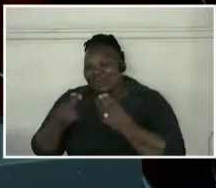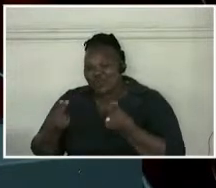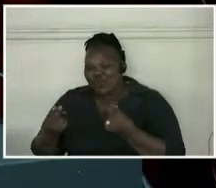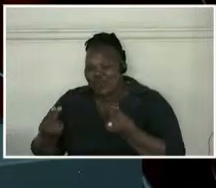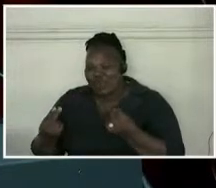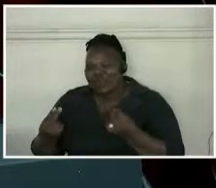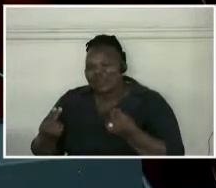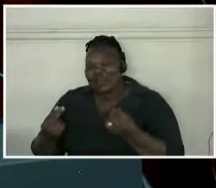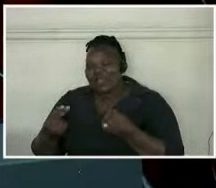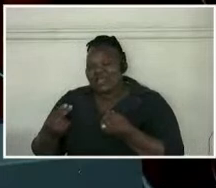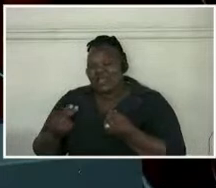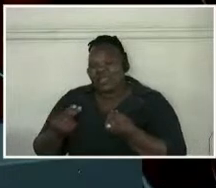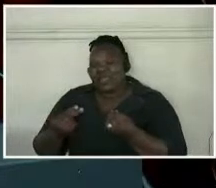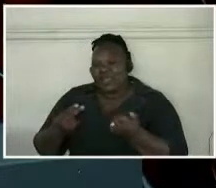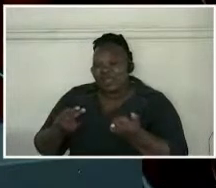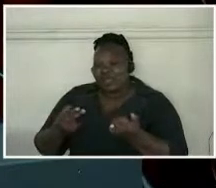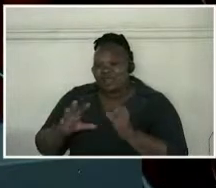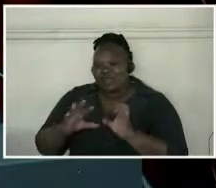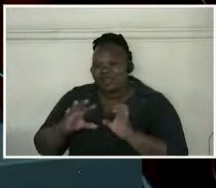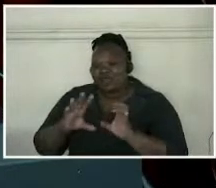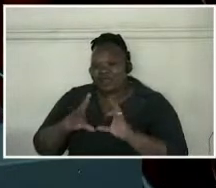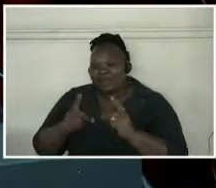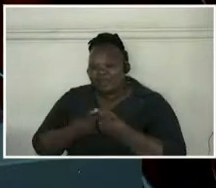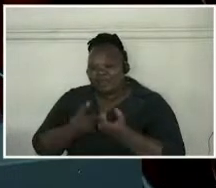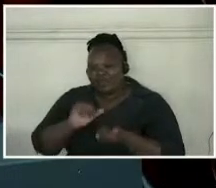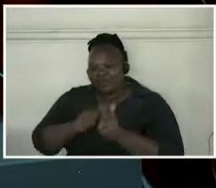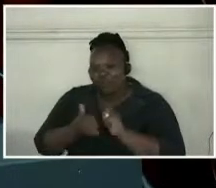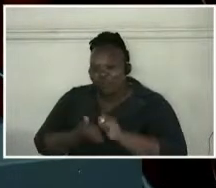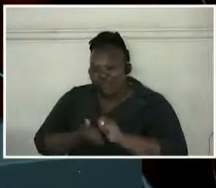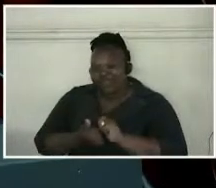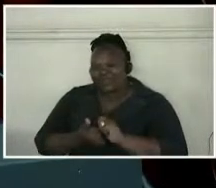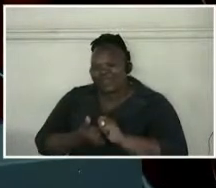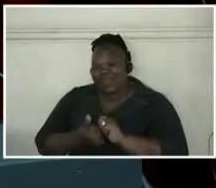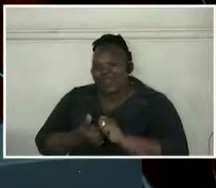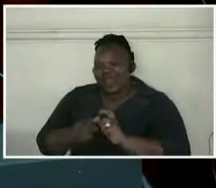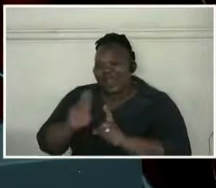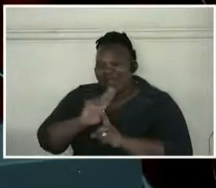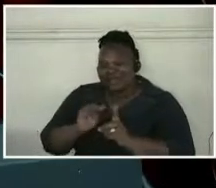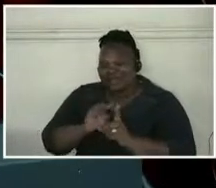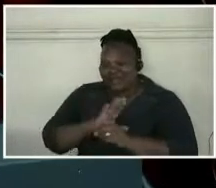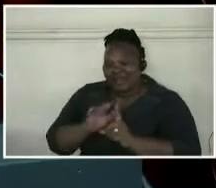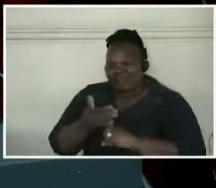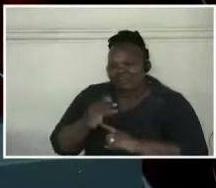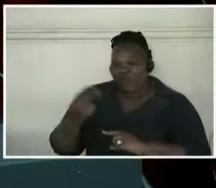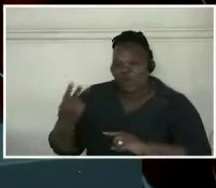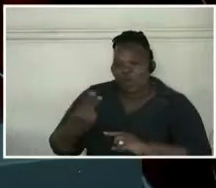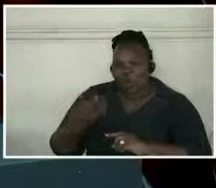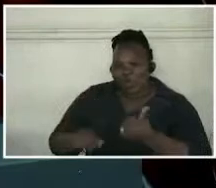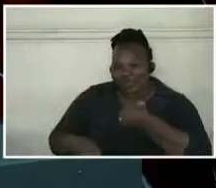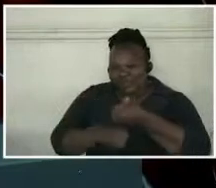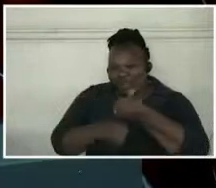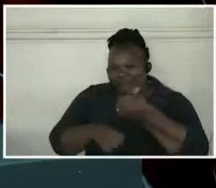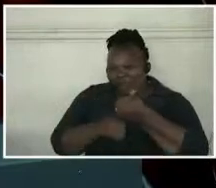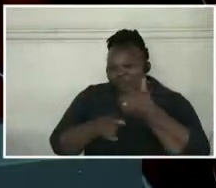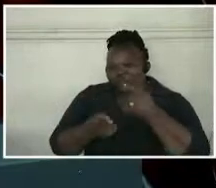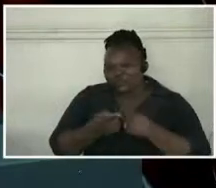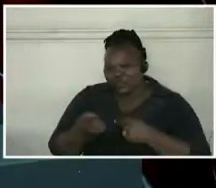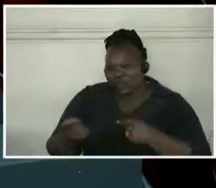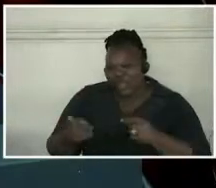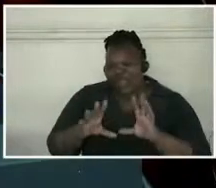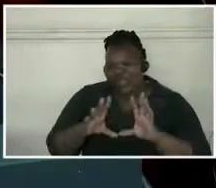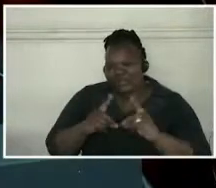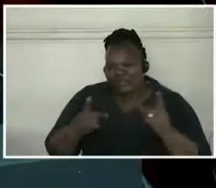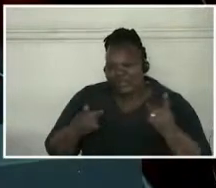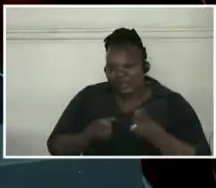department of sports arts and culture and will always offer our unwavering support to you as a department to your